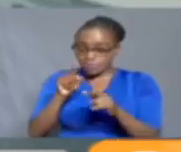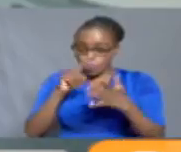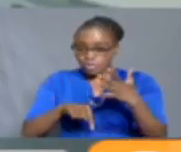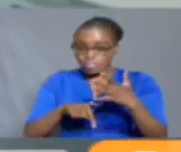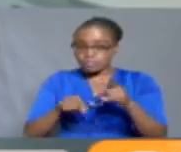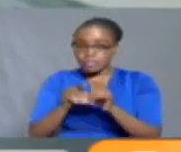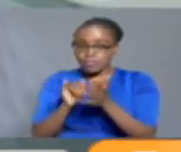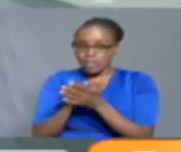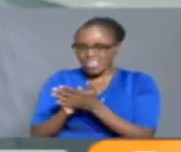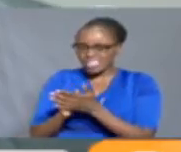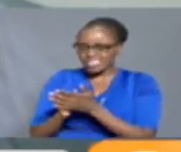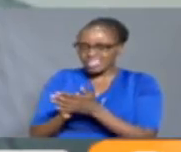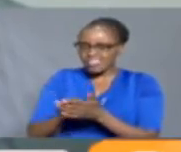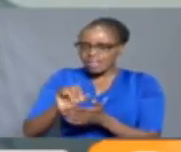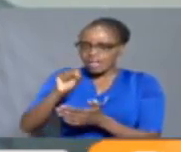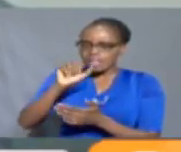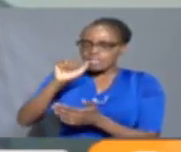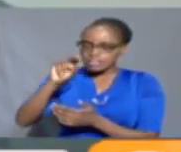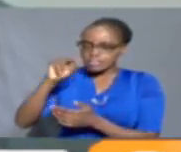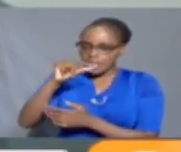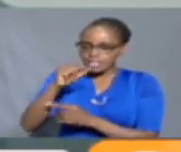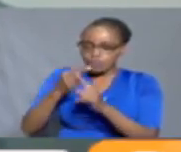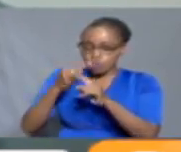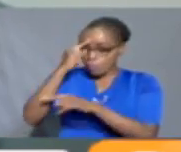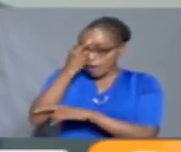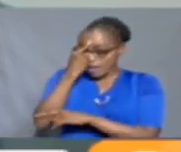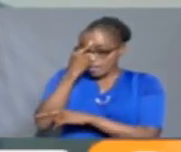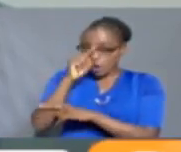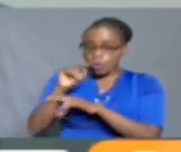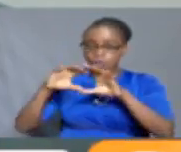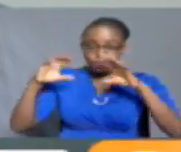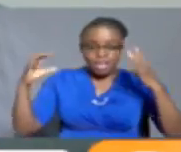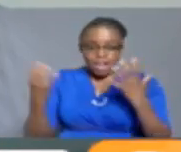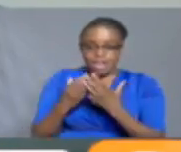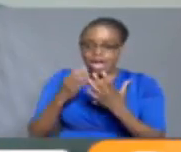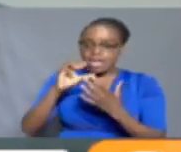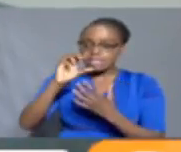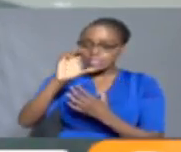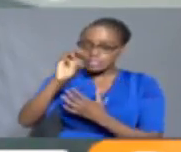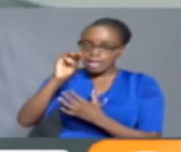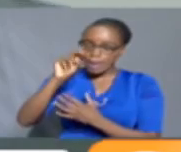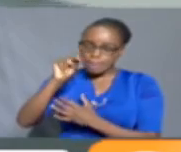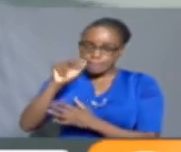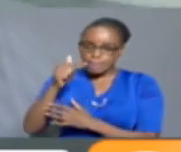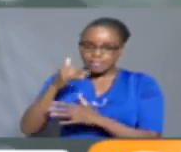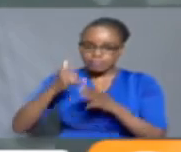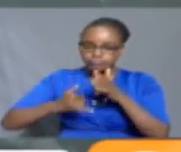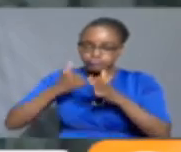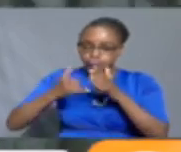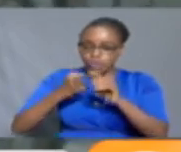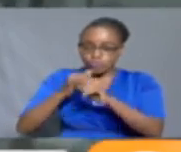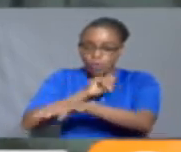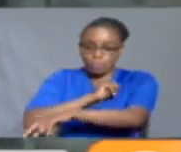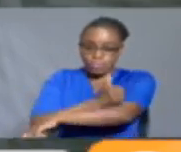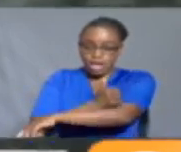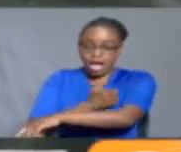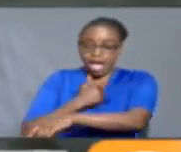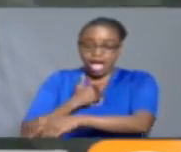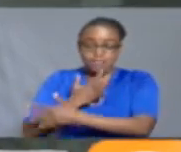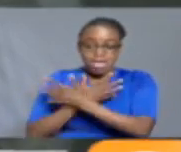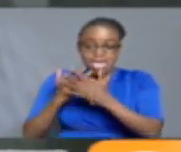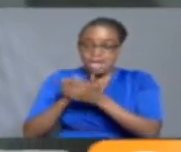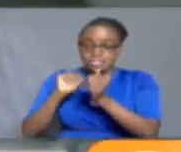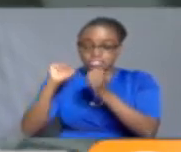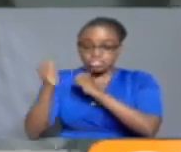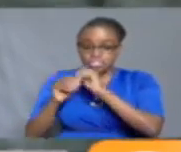is a subsidiary of Sanghi Group of India, one of the world's largest cement manufacturers. According to the authority, there will be no